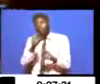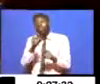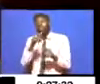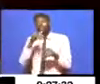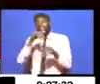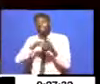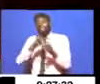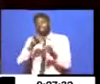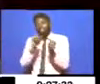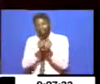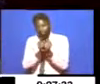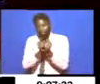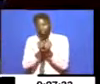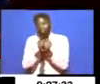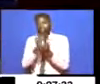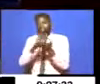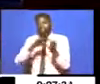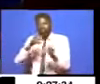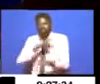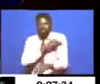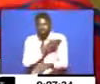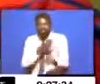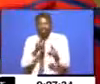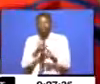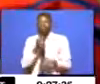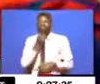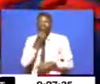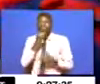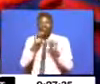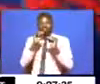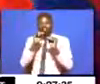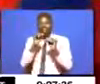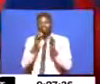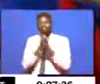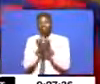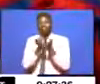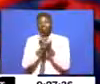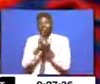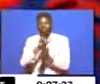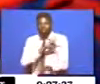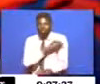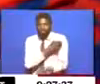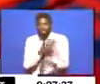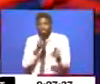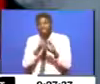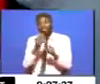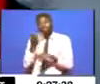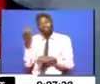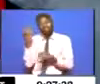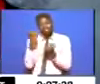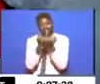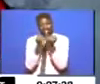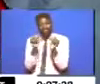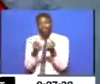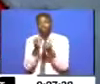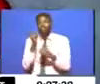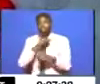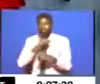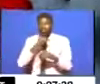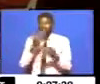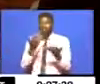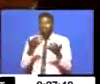Teaching and Referral Hospital Eldoret. The latest attack comes in the wake of another attack Saturday where animals were also stolen.